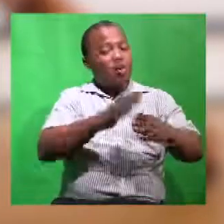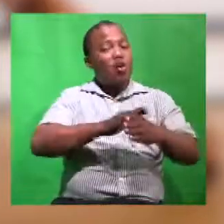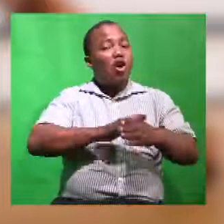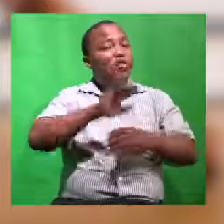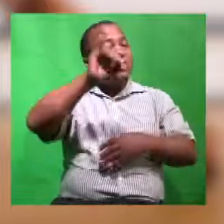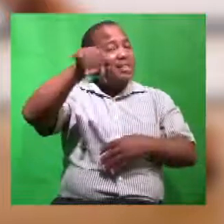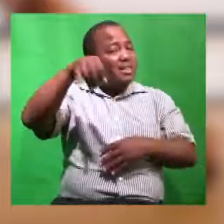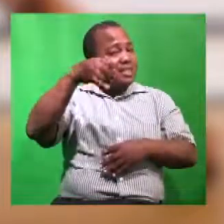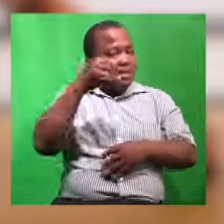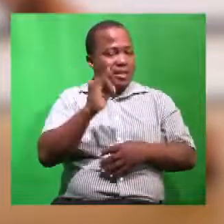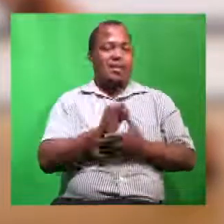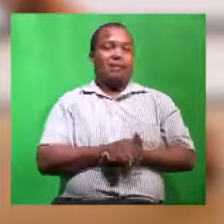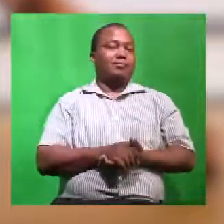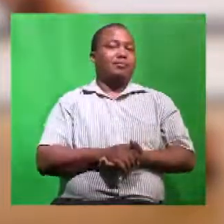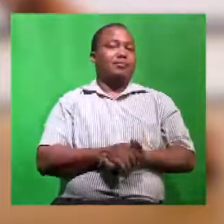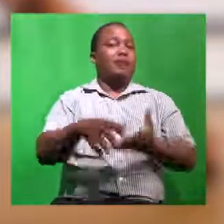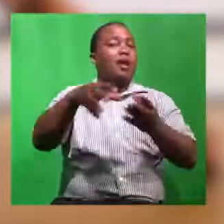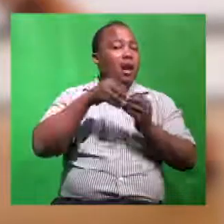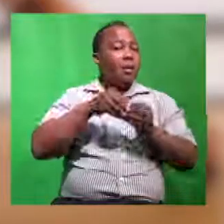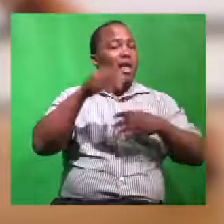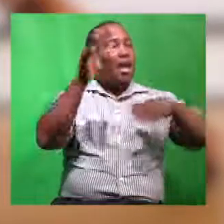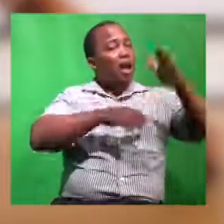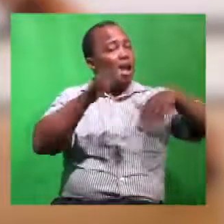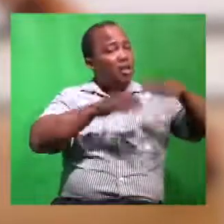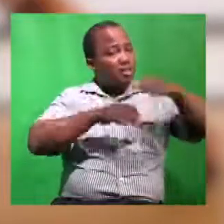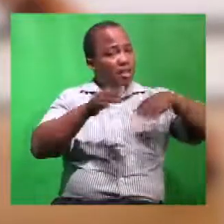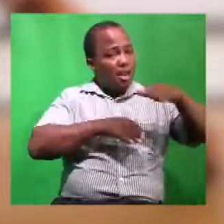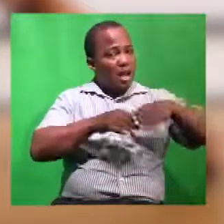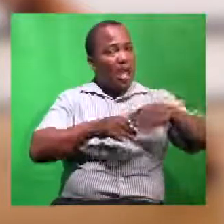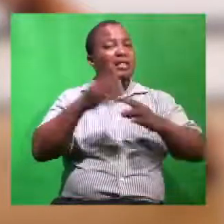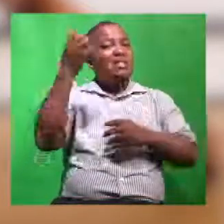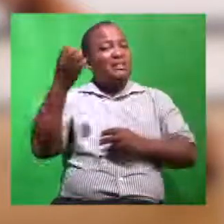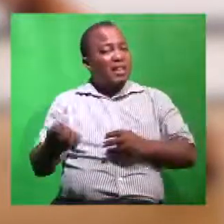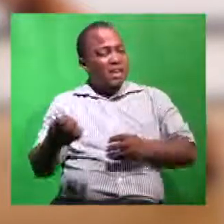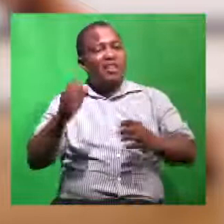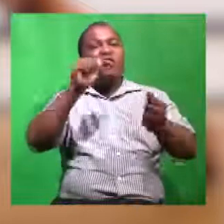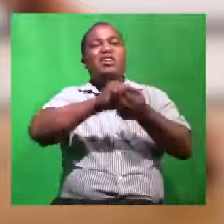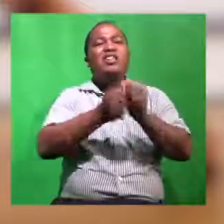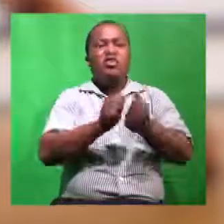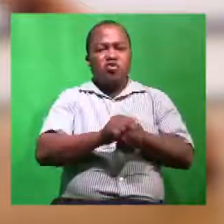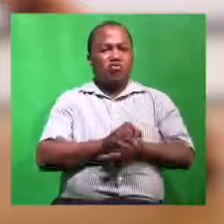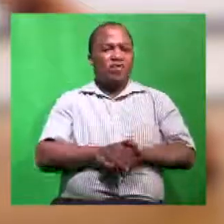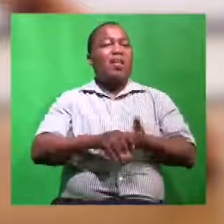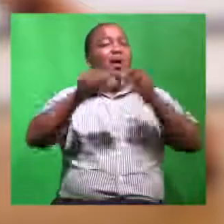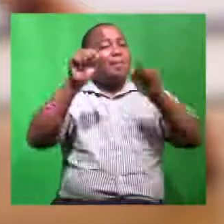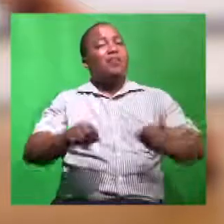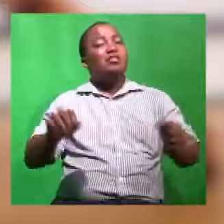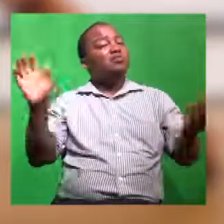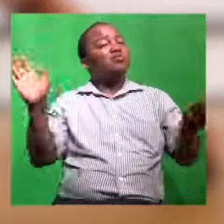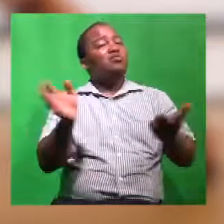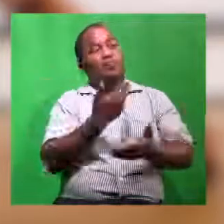gender and concerning cultural value, those negative issues has to be